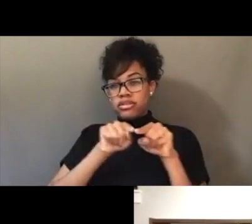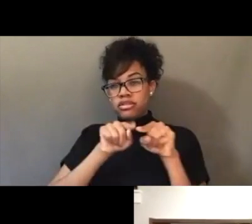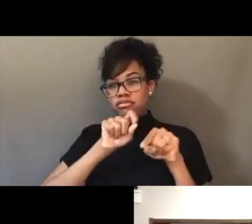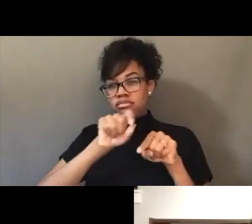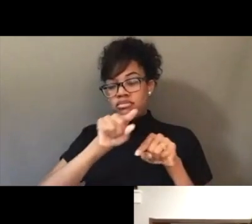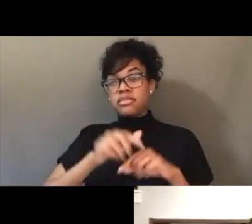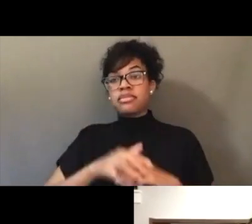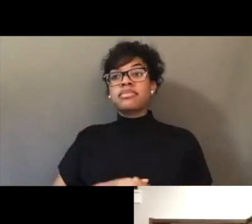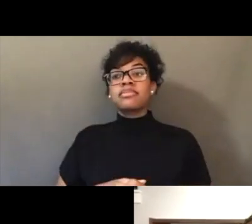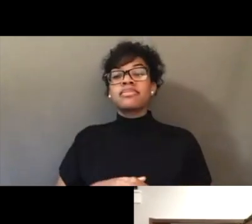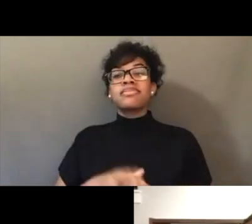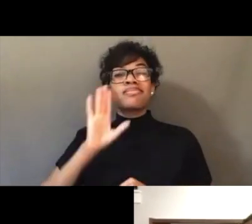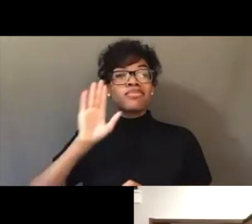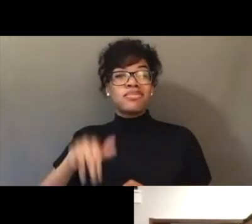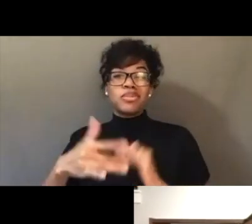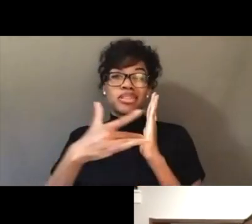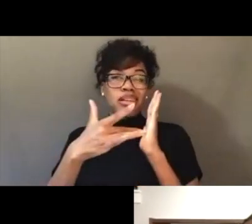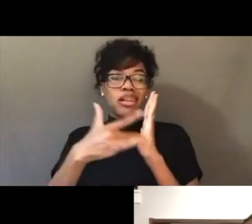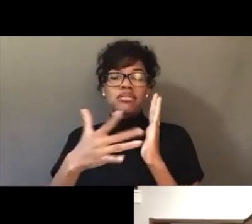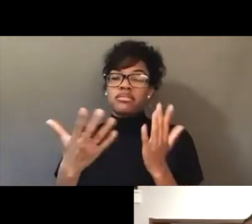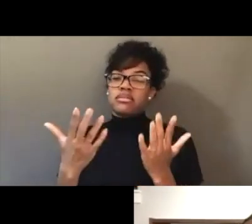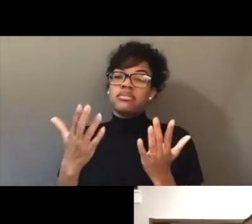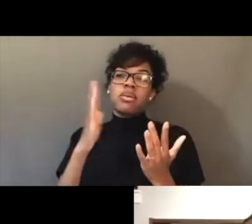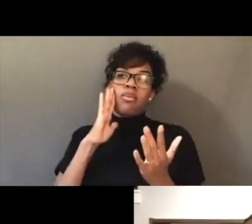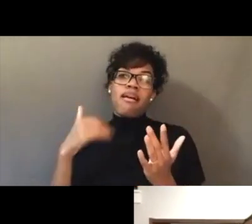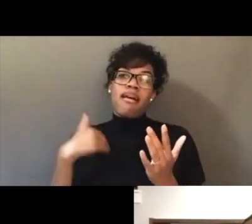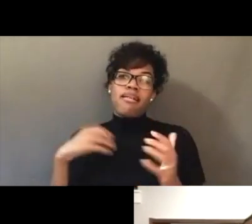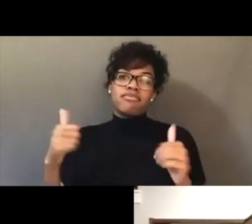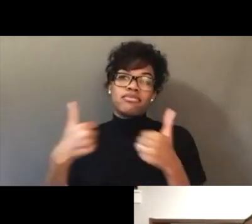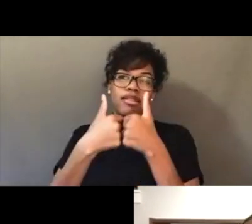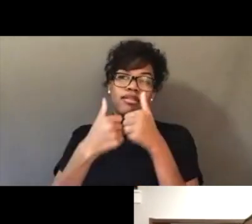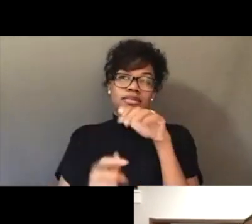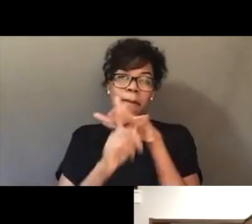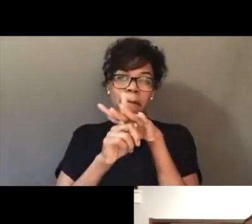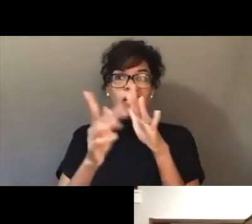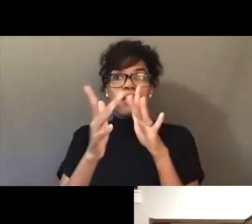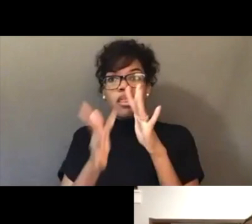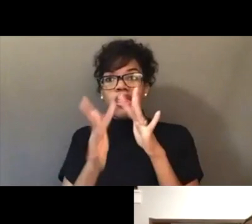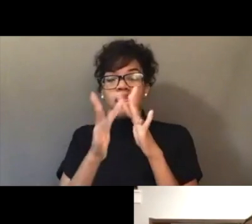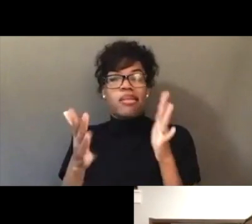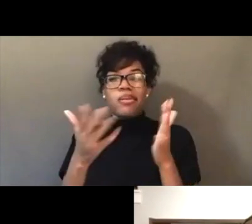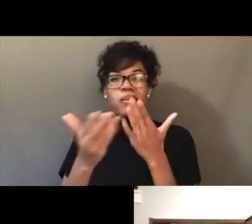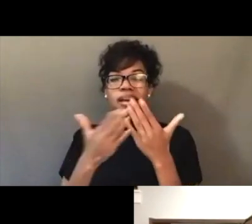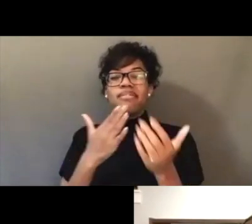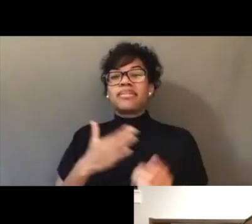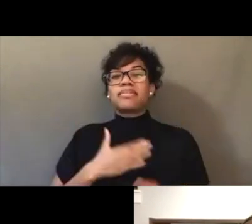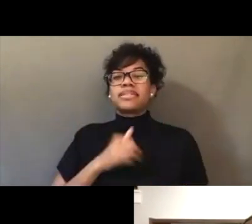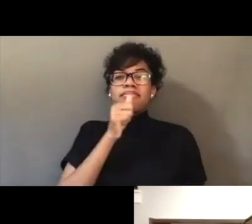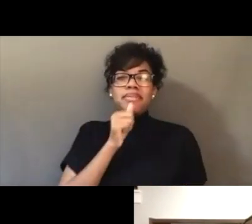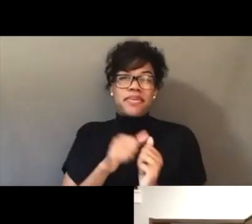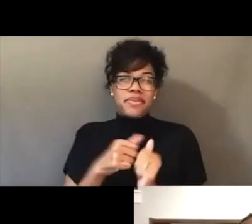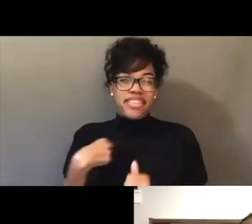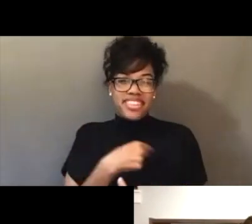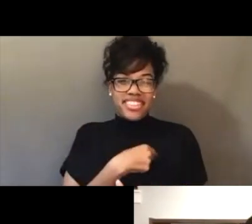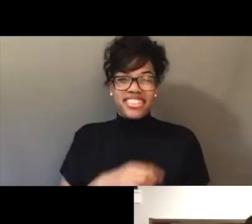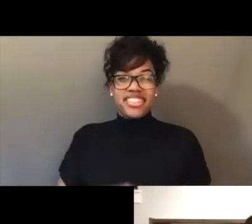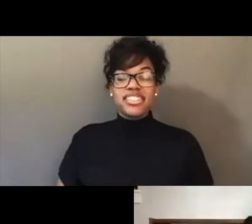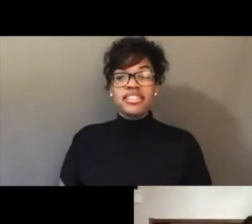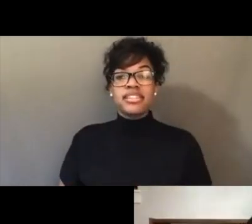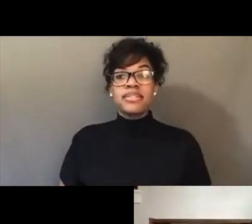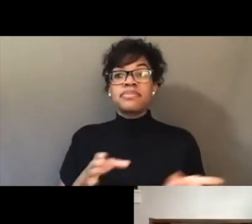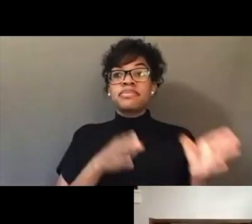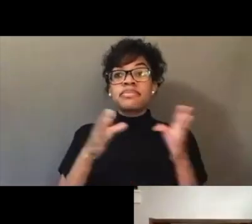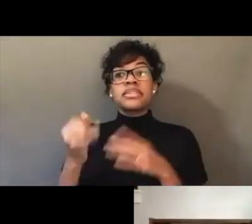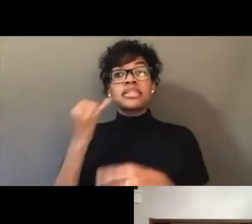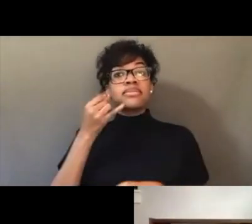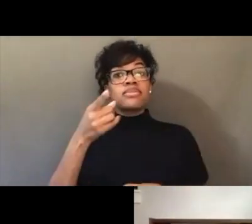us amidst any technological challenges that may arise. Please also feel free to tweet about your